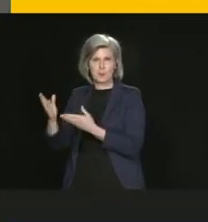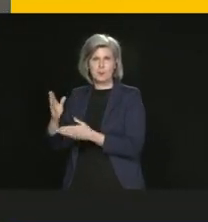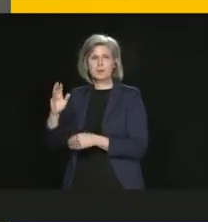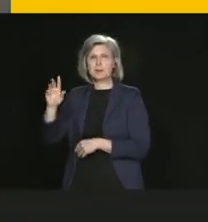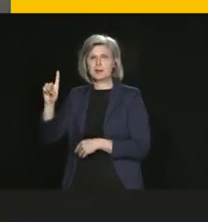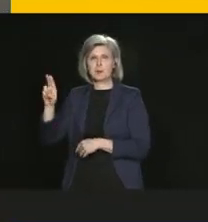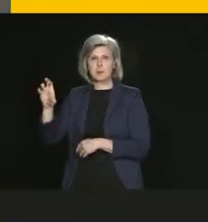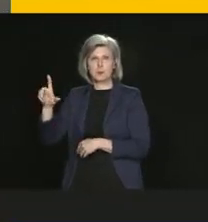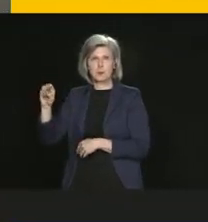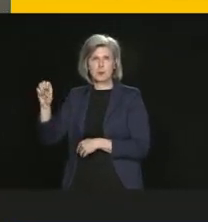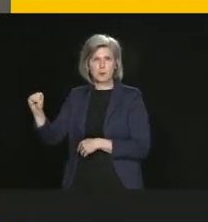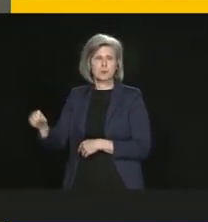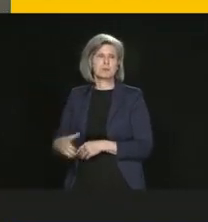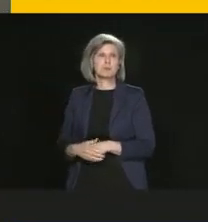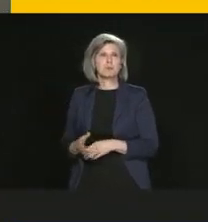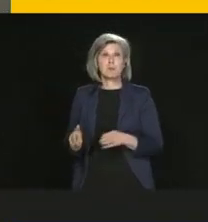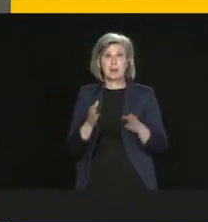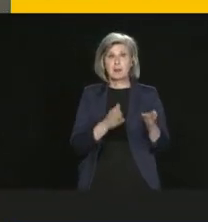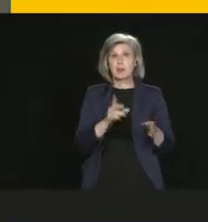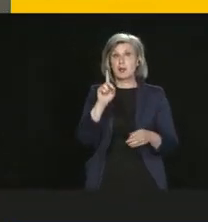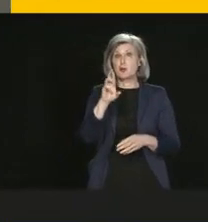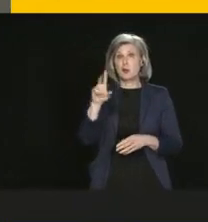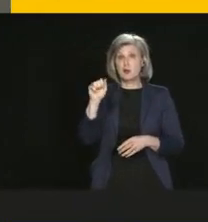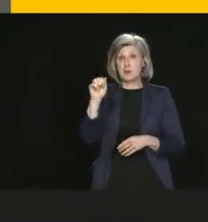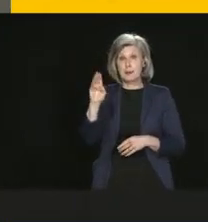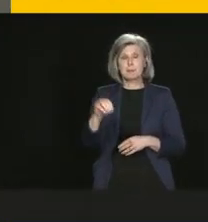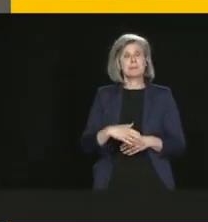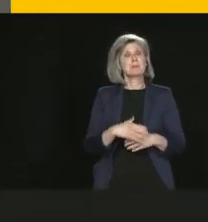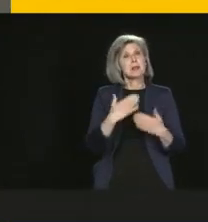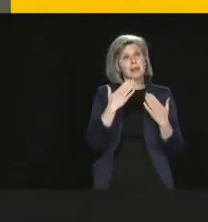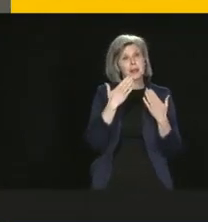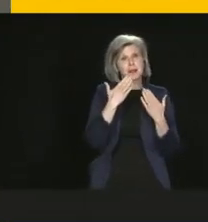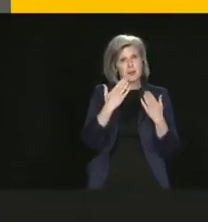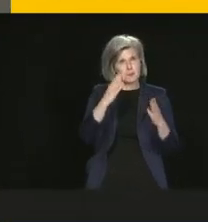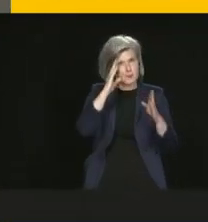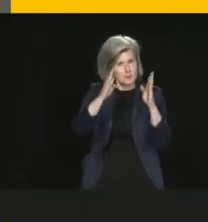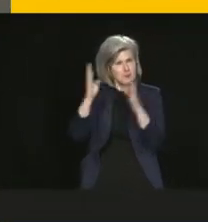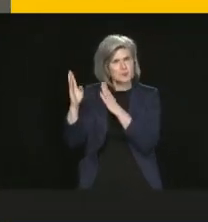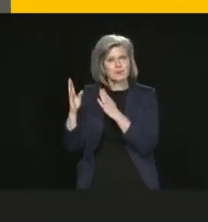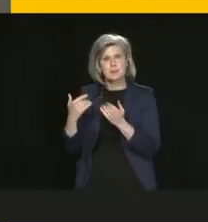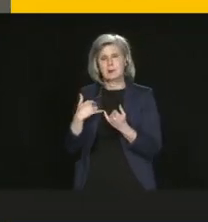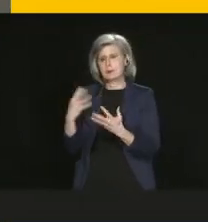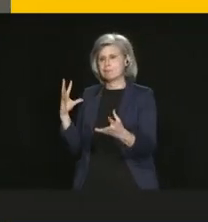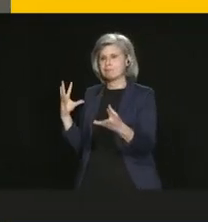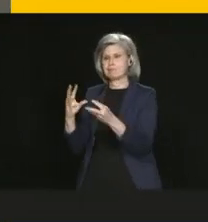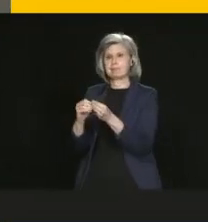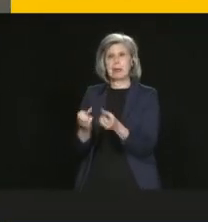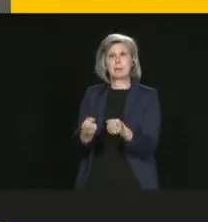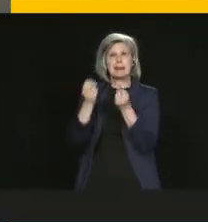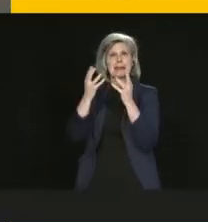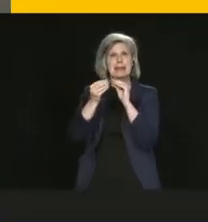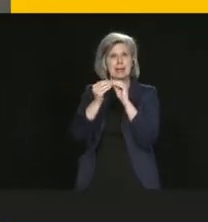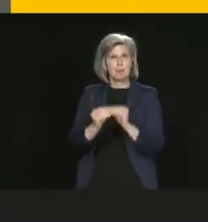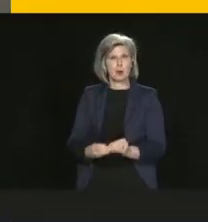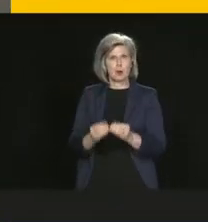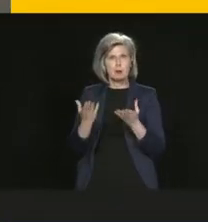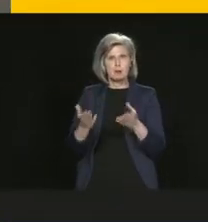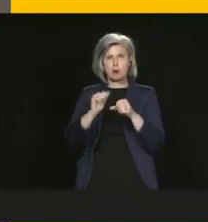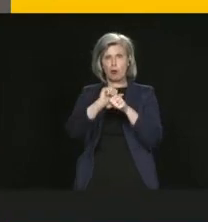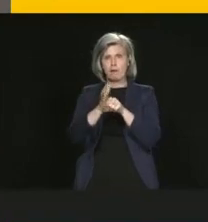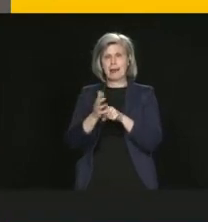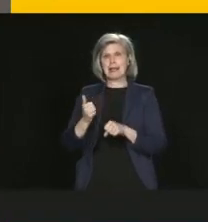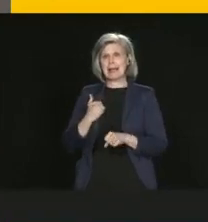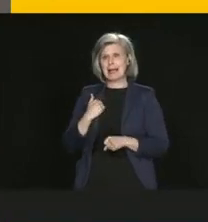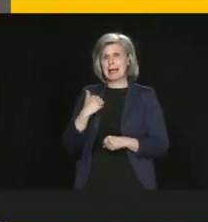latest numbers for COVID-19 in Canada. There are now 99,000. 147 cases,